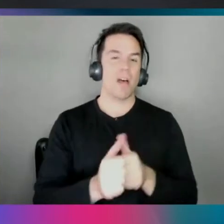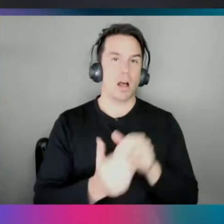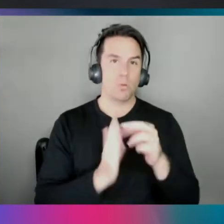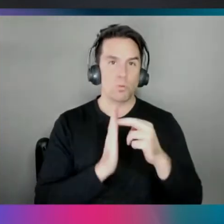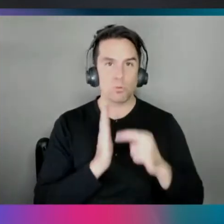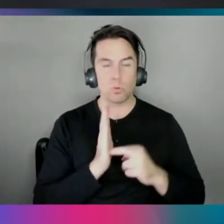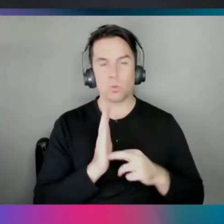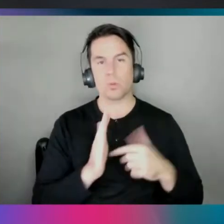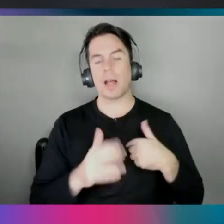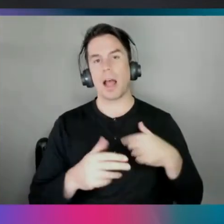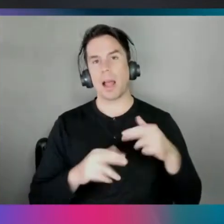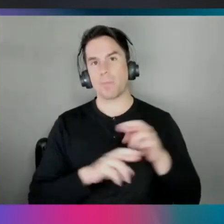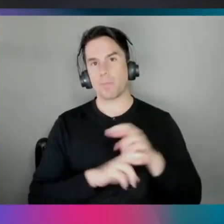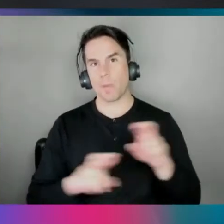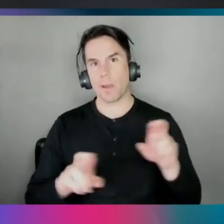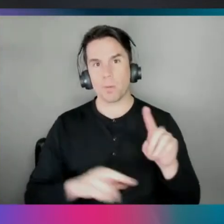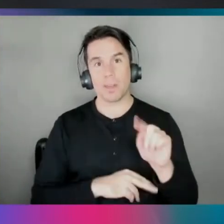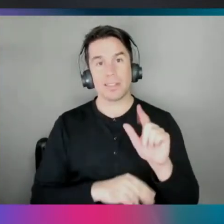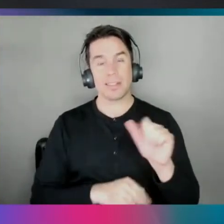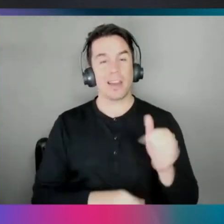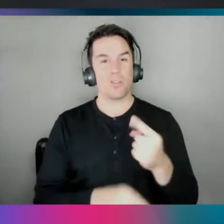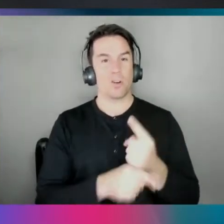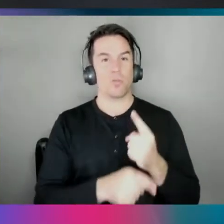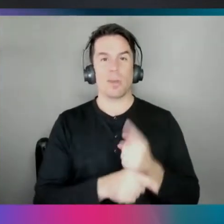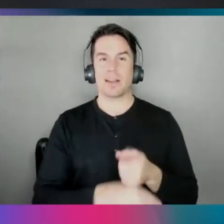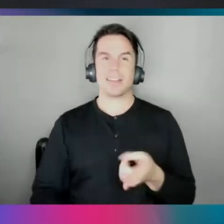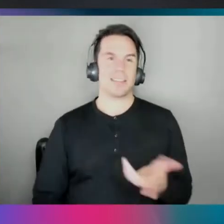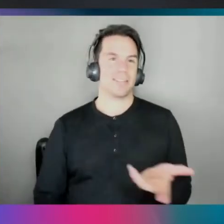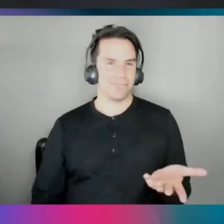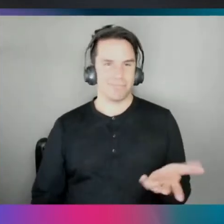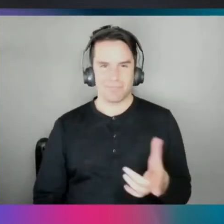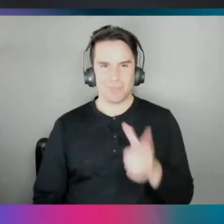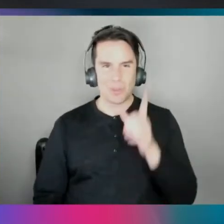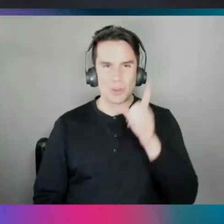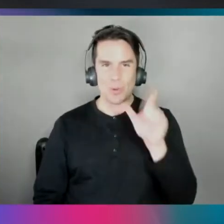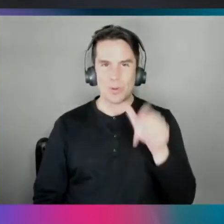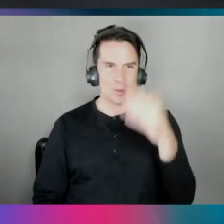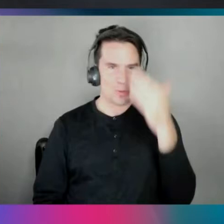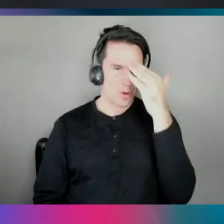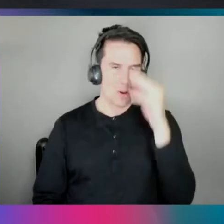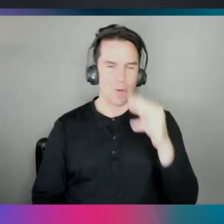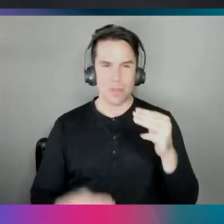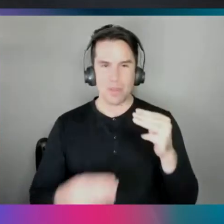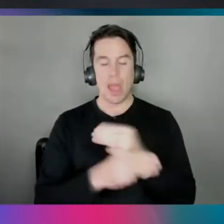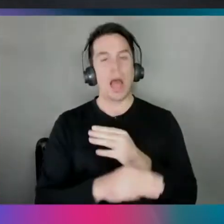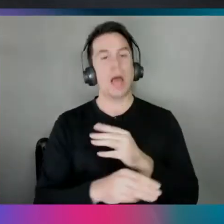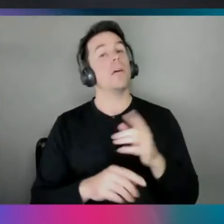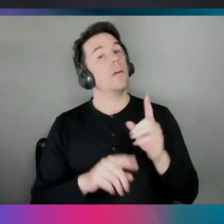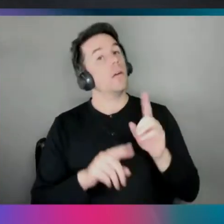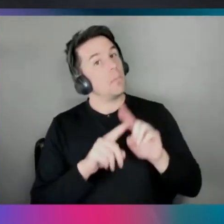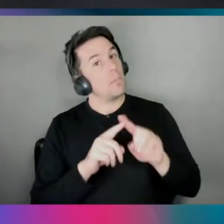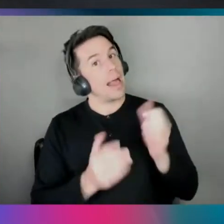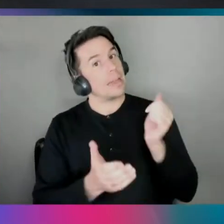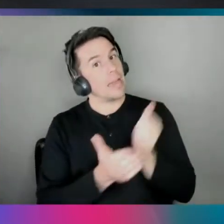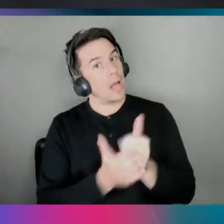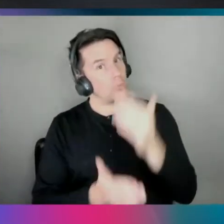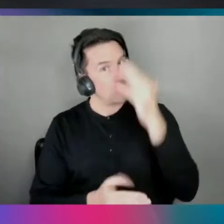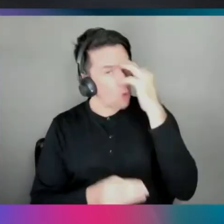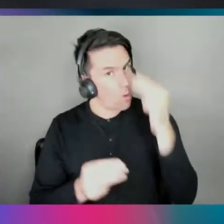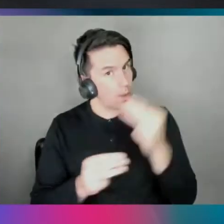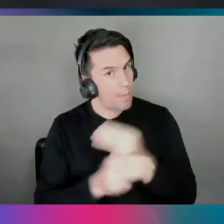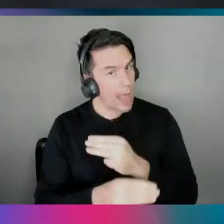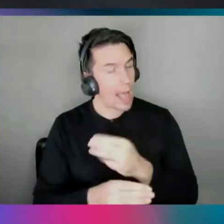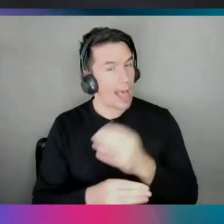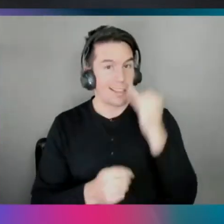you don't have to know the math. So it helps to understand the math. It helps to maybe know how it works if you want to dig deeper into it, but you don't have to